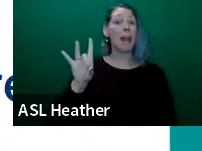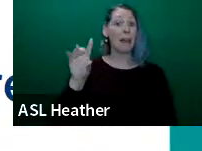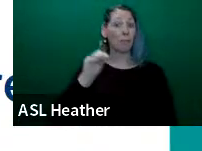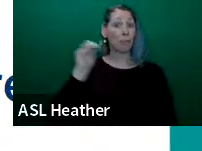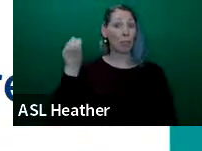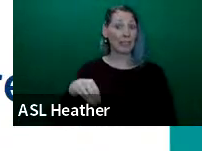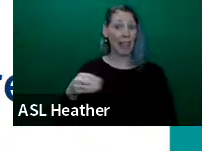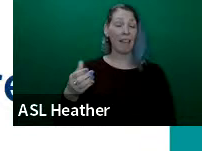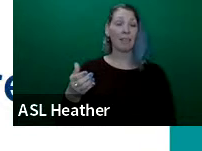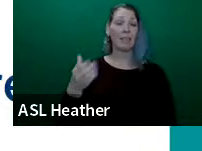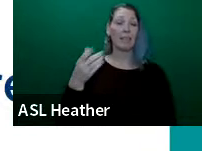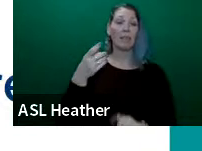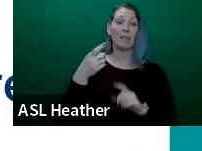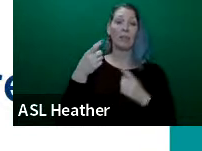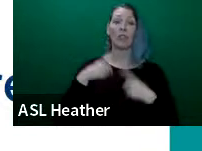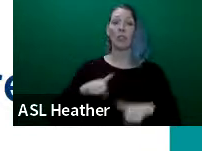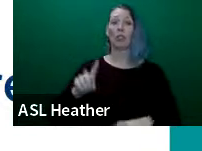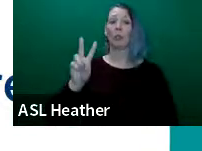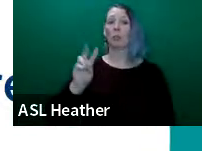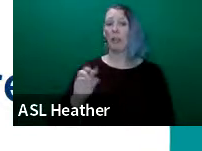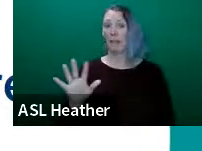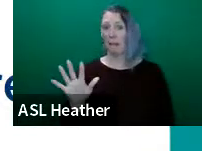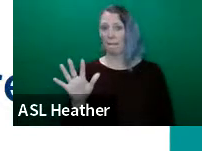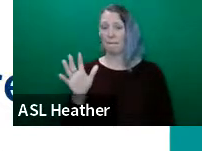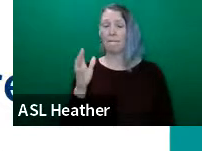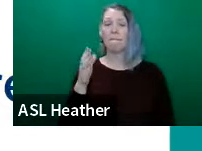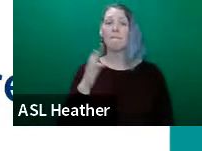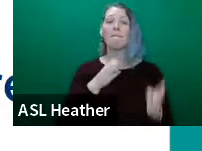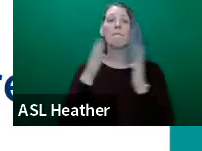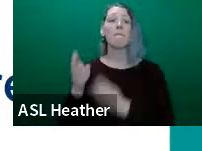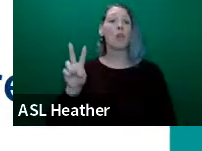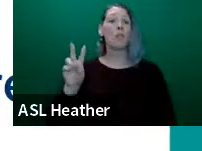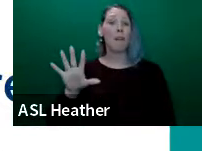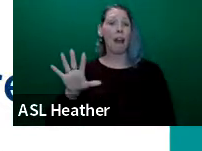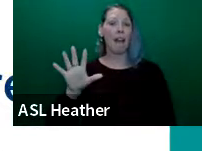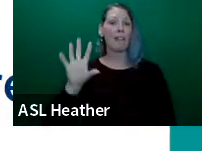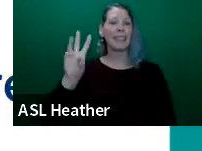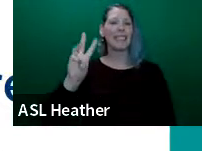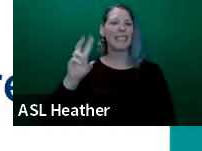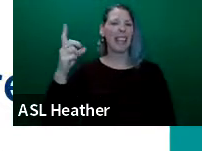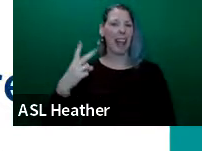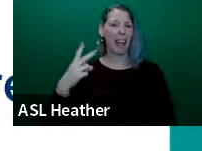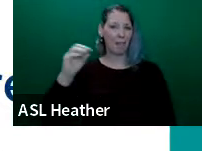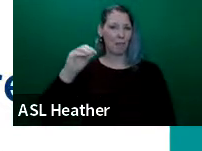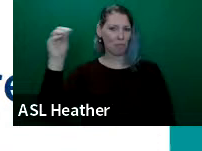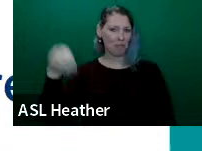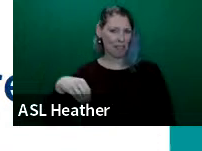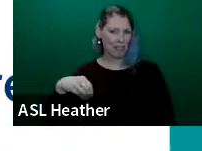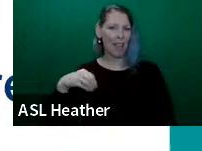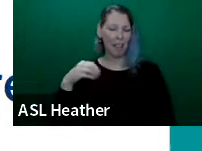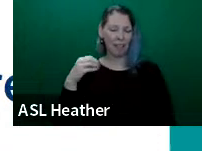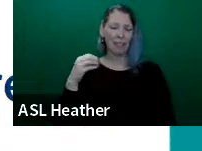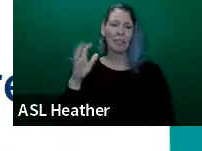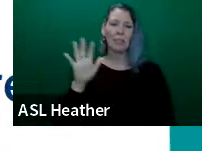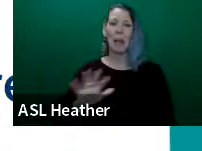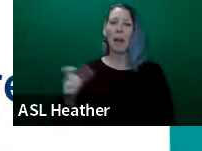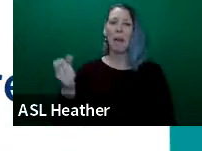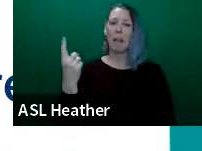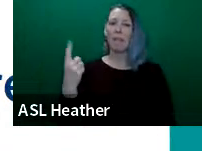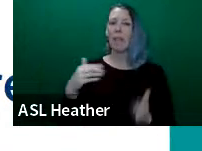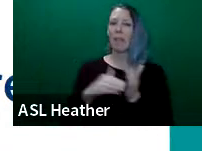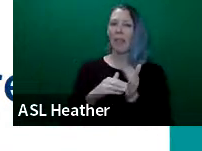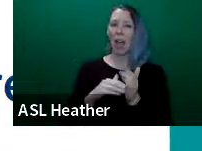during the previous planning project. And on the I-205 bridge, it's about 6.5% on a daily basis, the